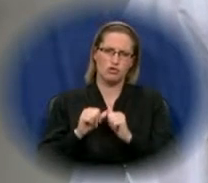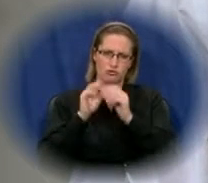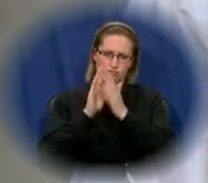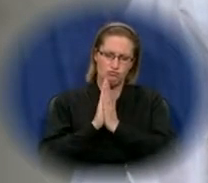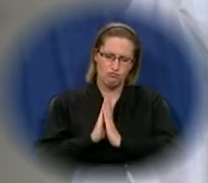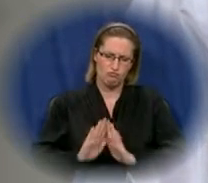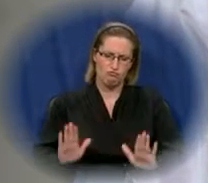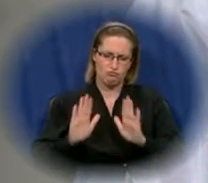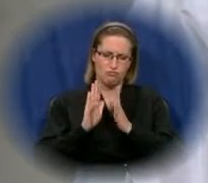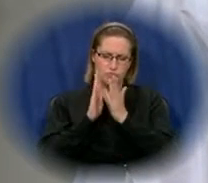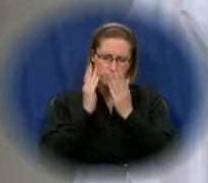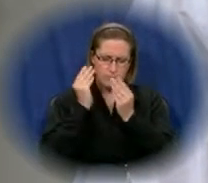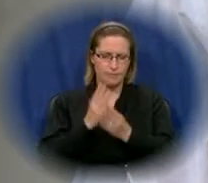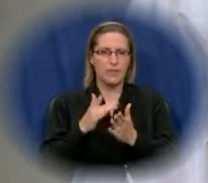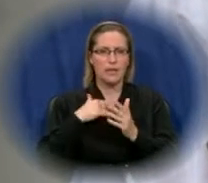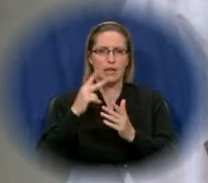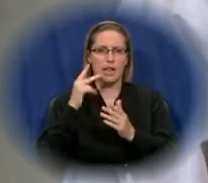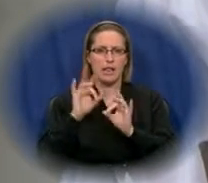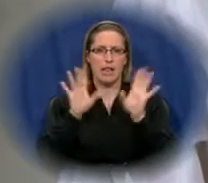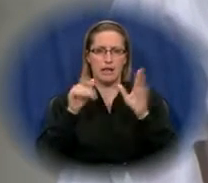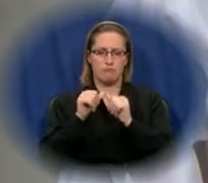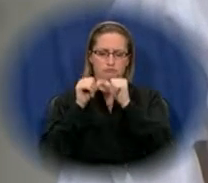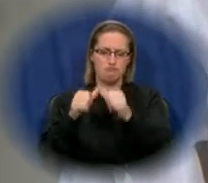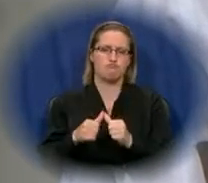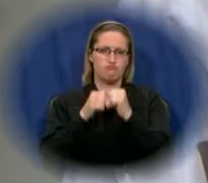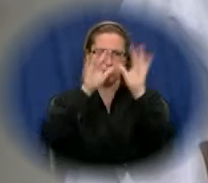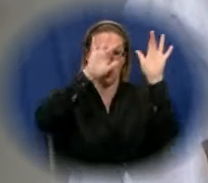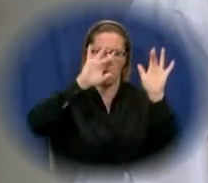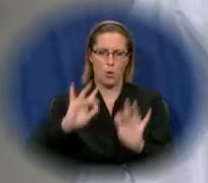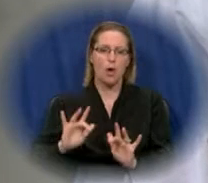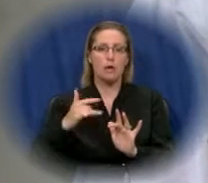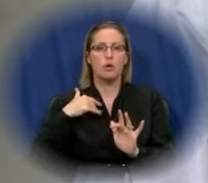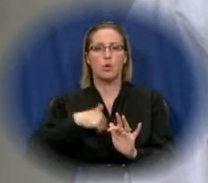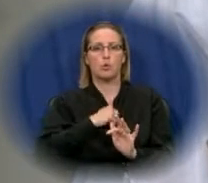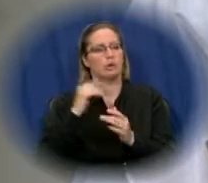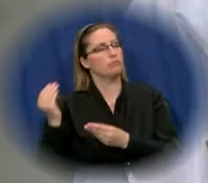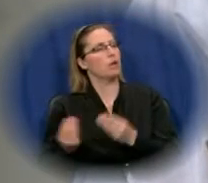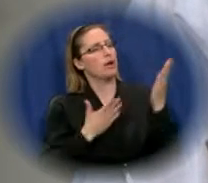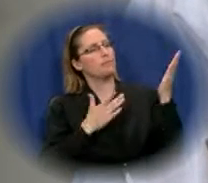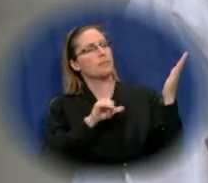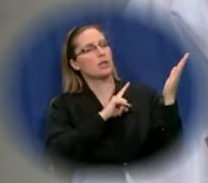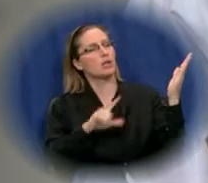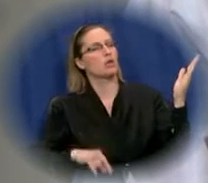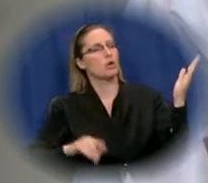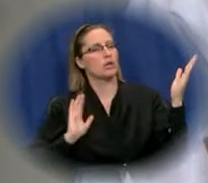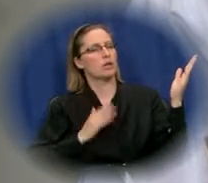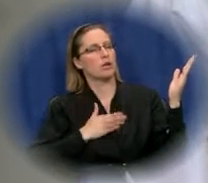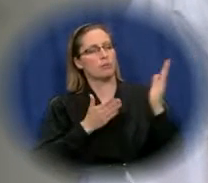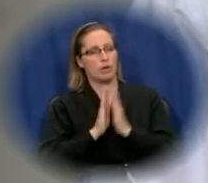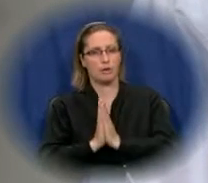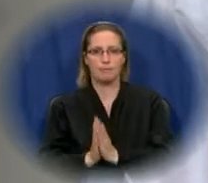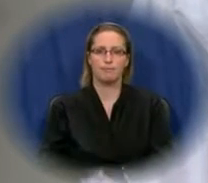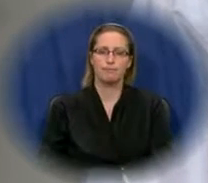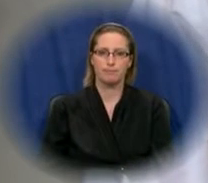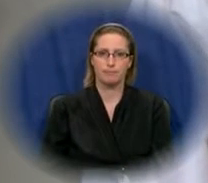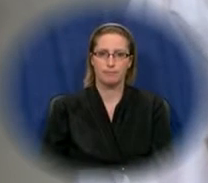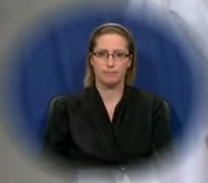them and perpetual light shine upon them. We pray to the Lord. Lord, hear our prayer.